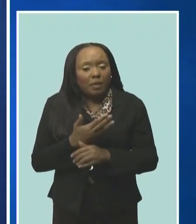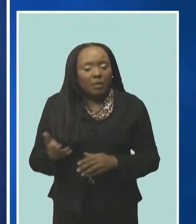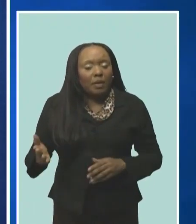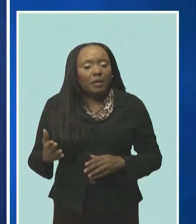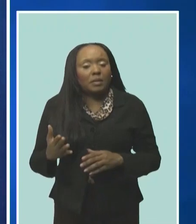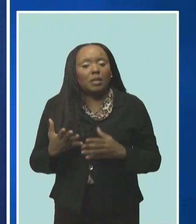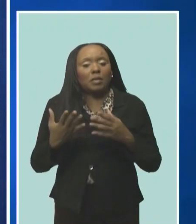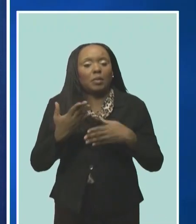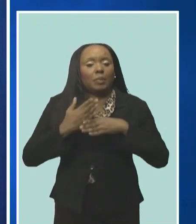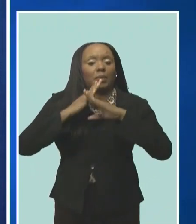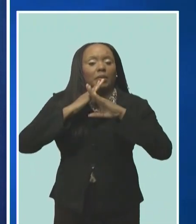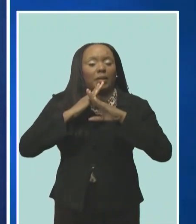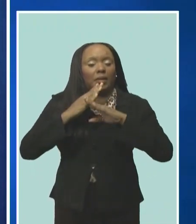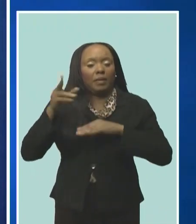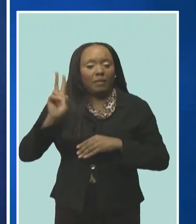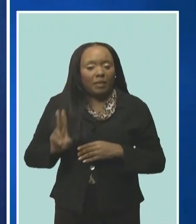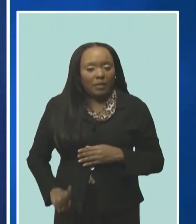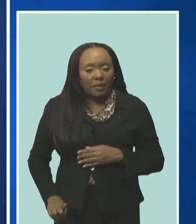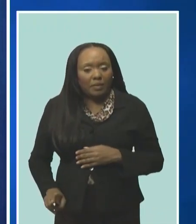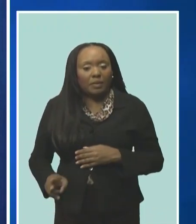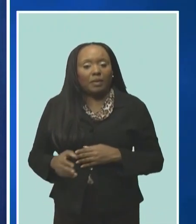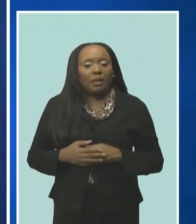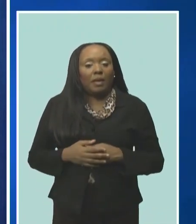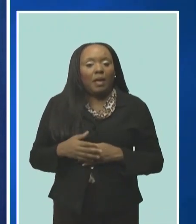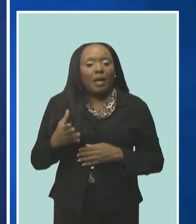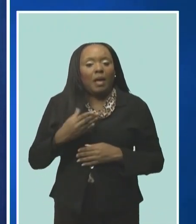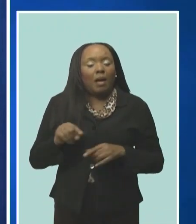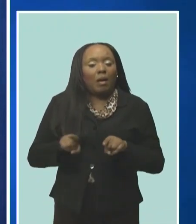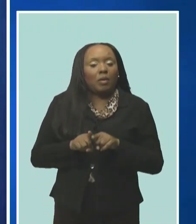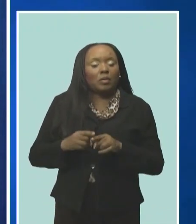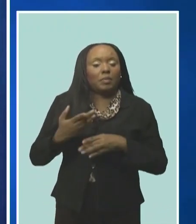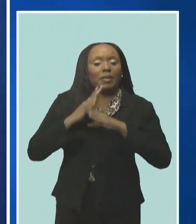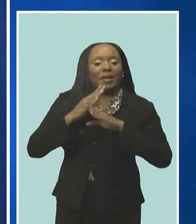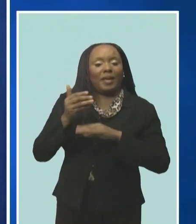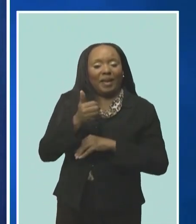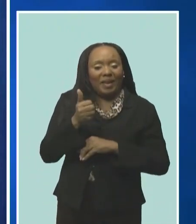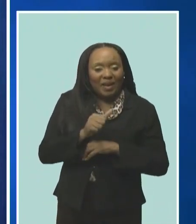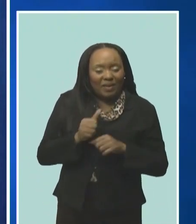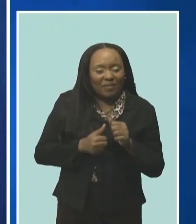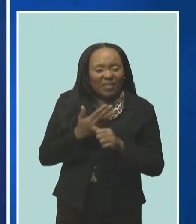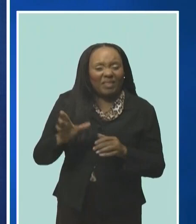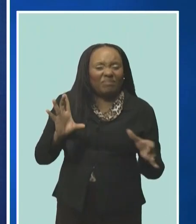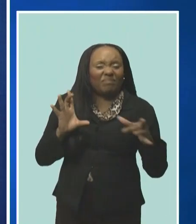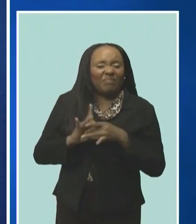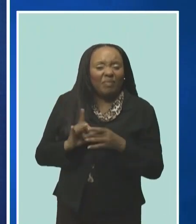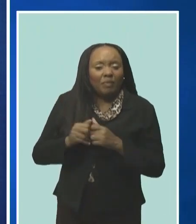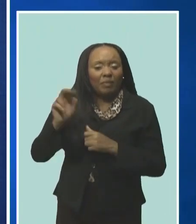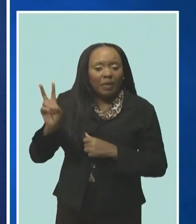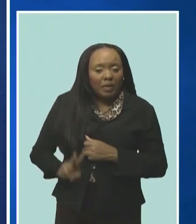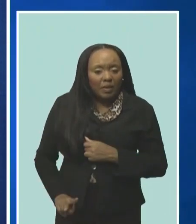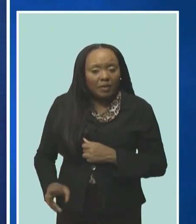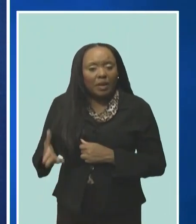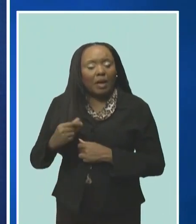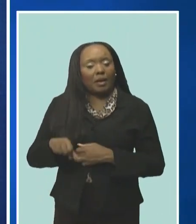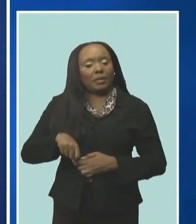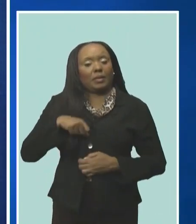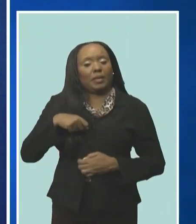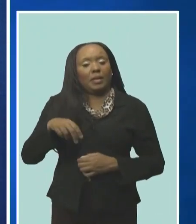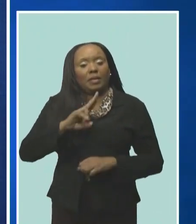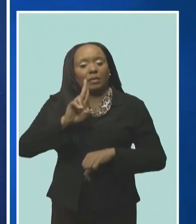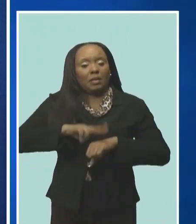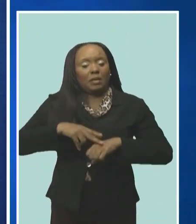of preserving the assets of the Republic abroad, as well as defending Venezuelan territorial integrity